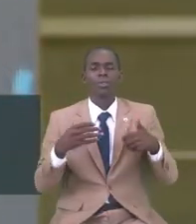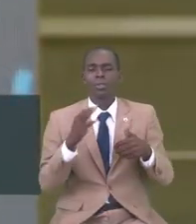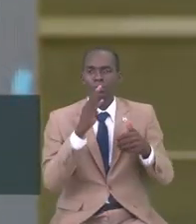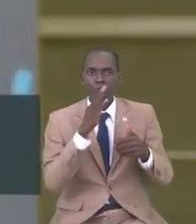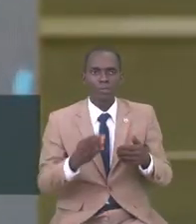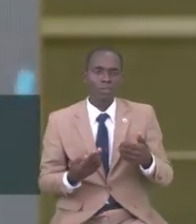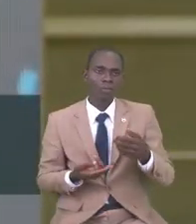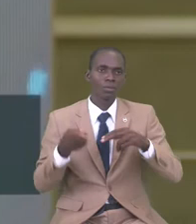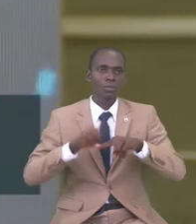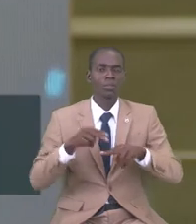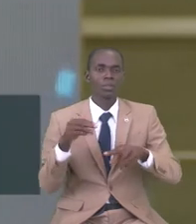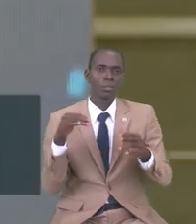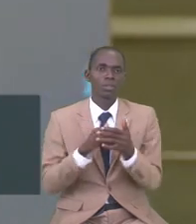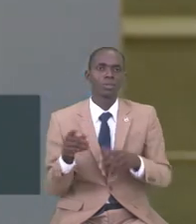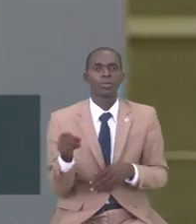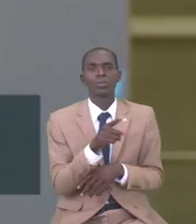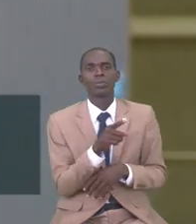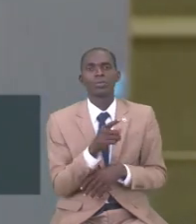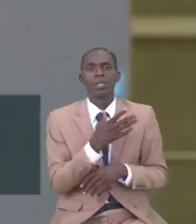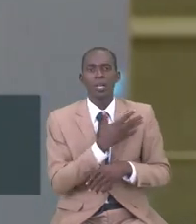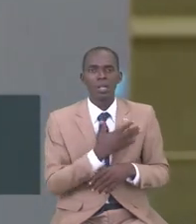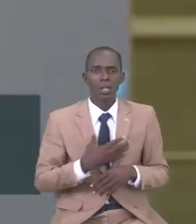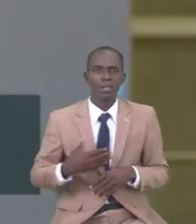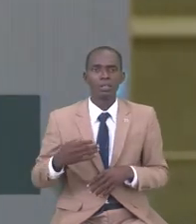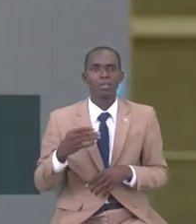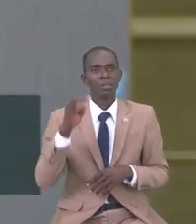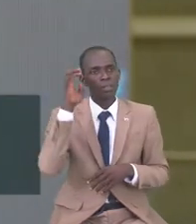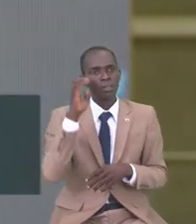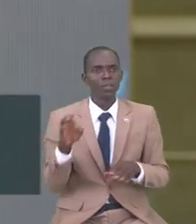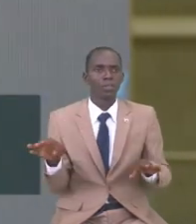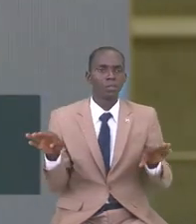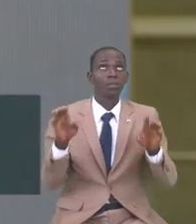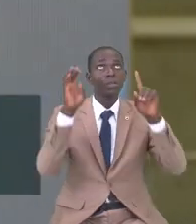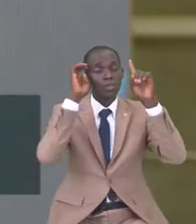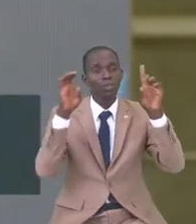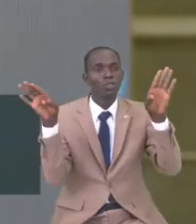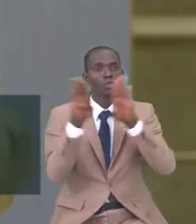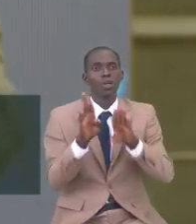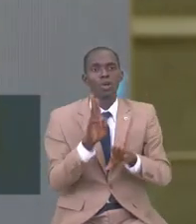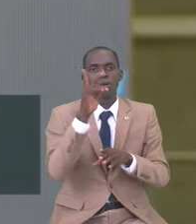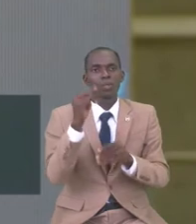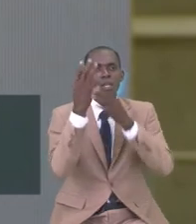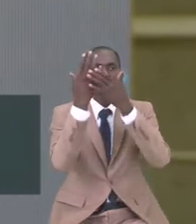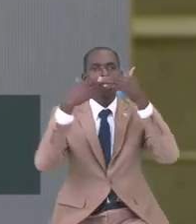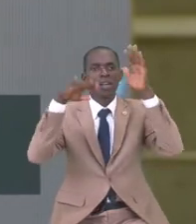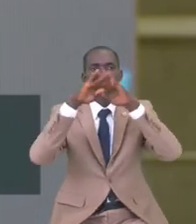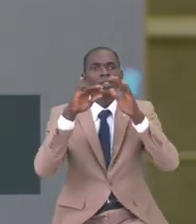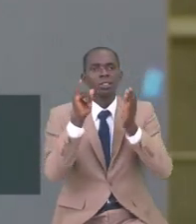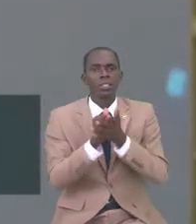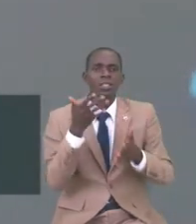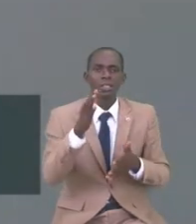kindled against you, and he shut off the heaven, that there be